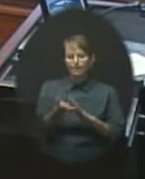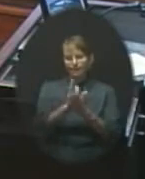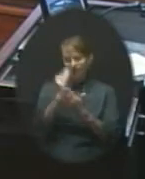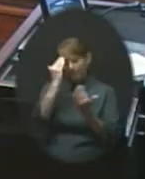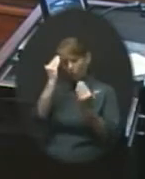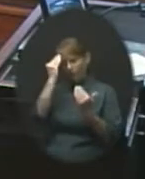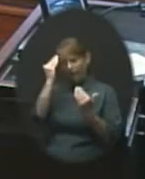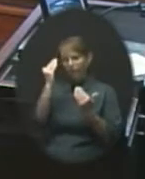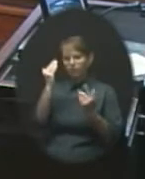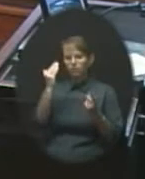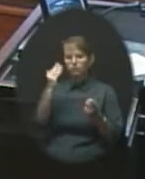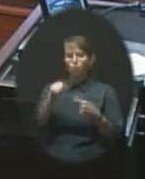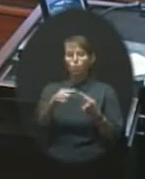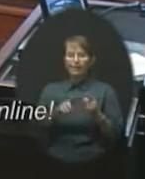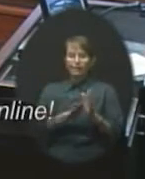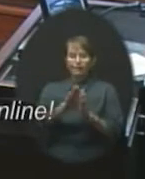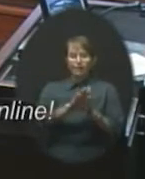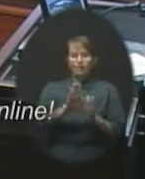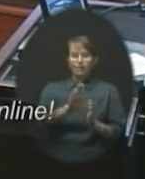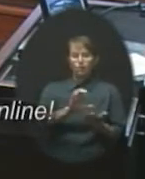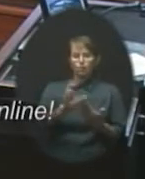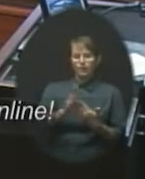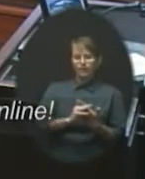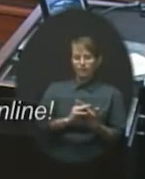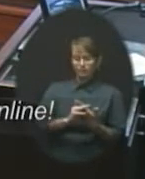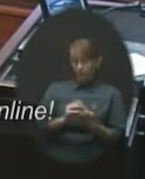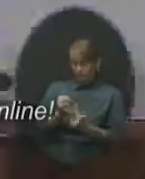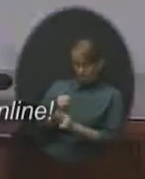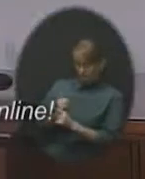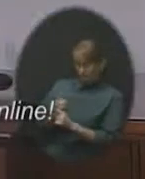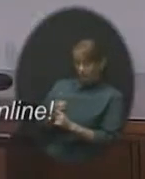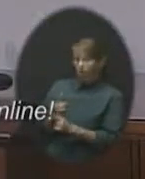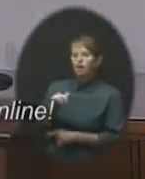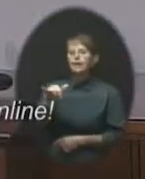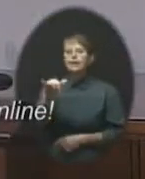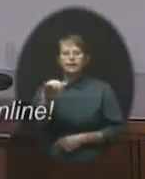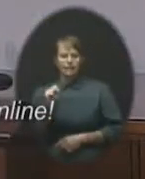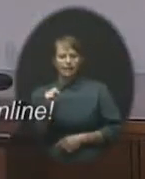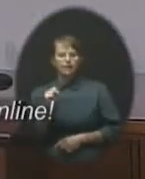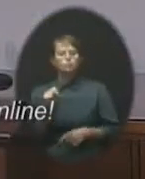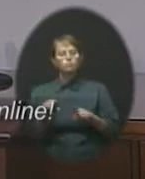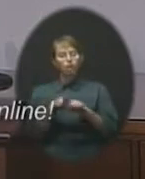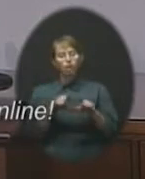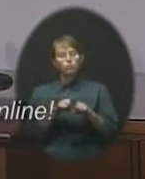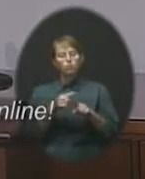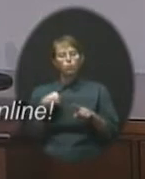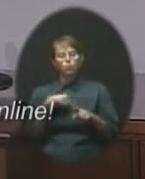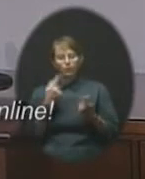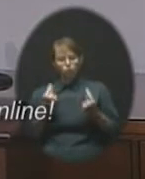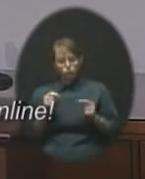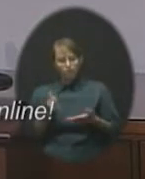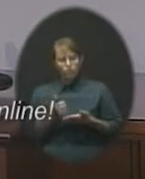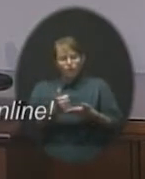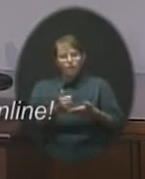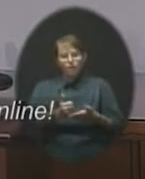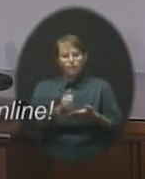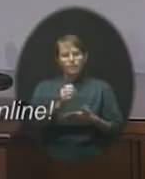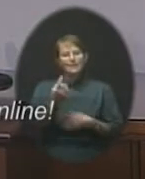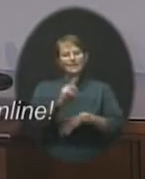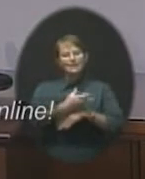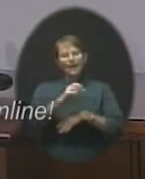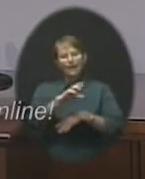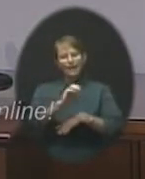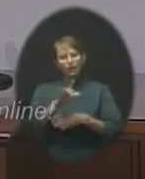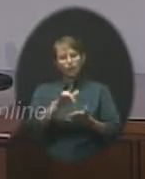that correct? Yes, and we're also working on helping daycare centers or home care providers